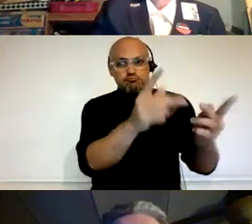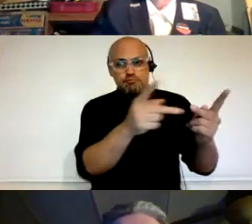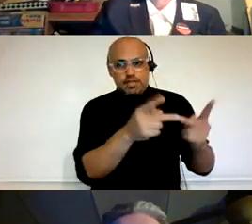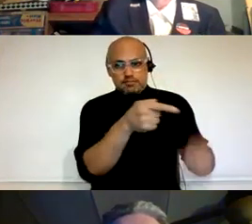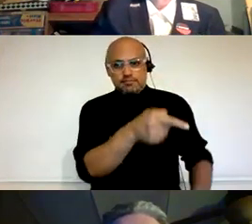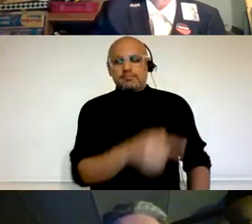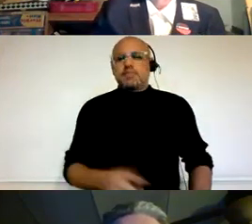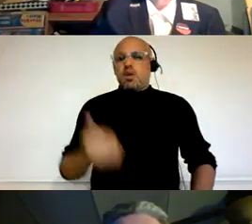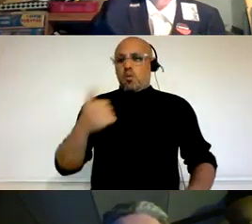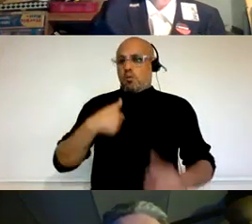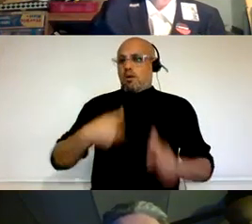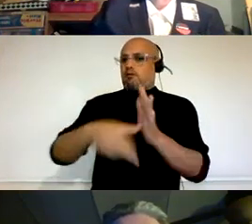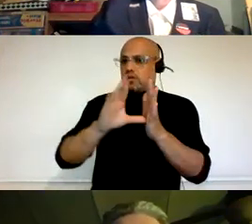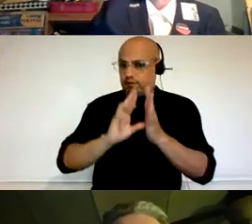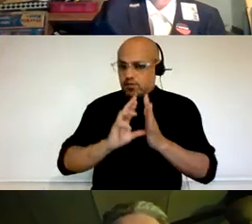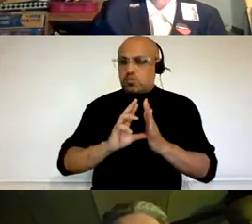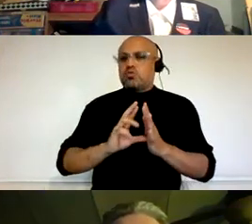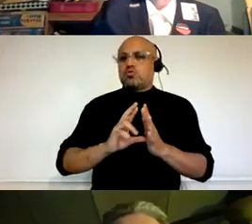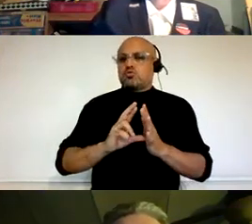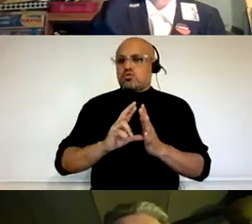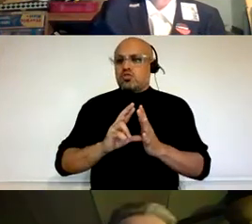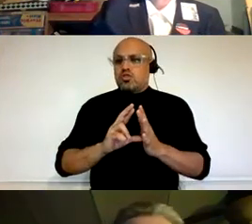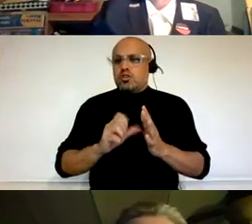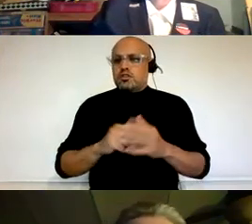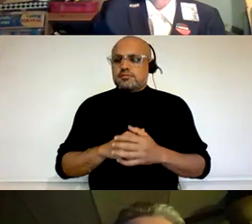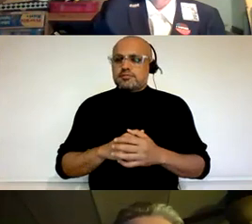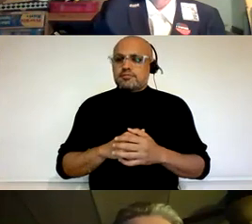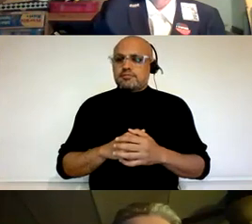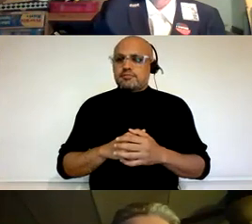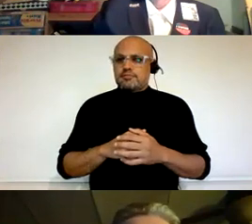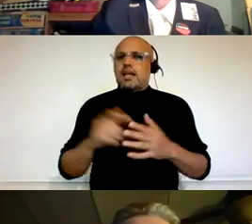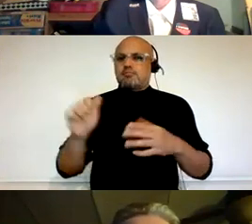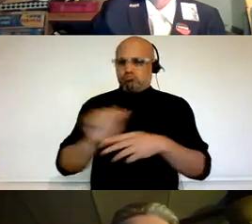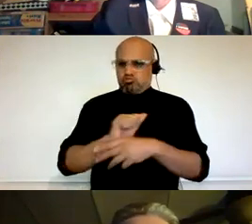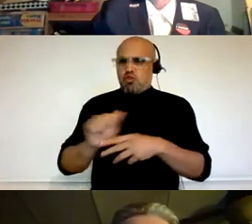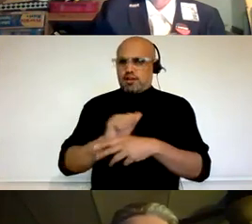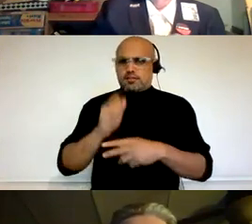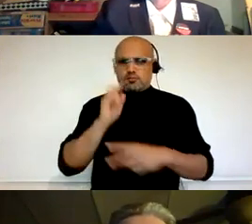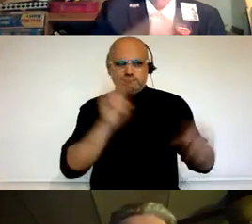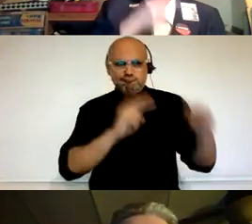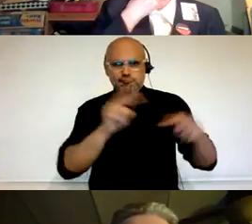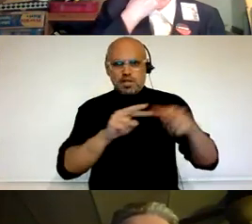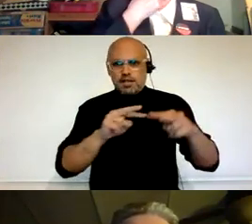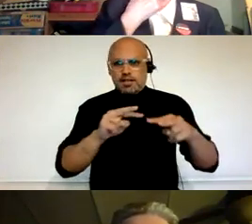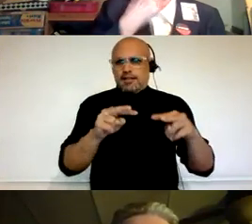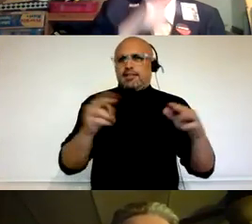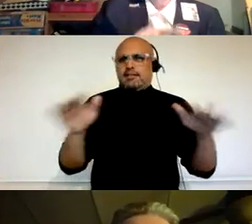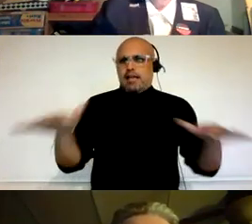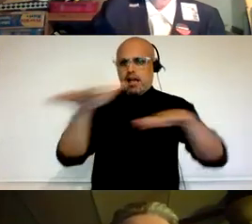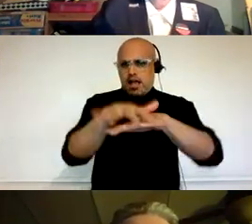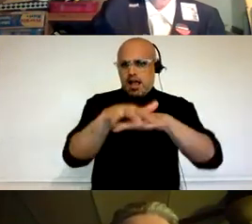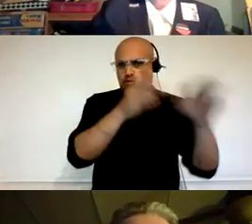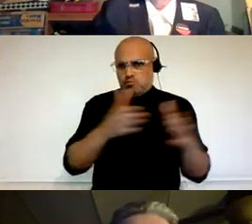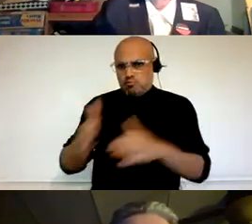have reviewed and are basing our practice as we look at the hybrid plan according to the County of Los